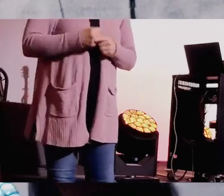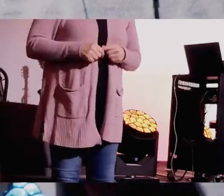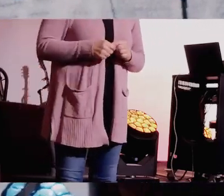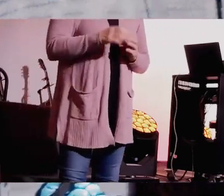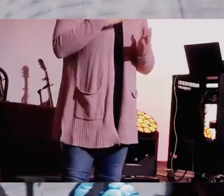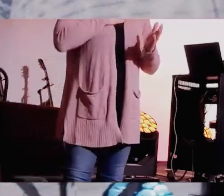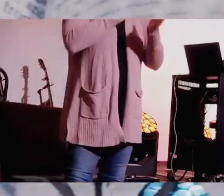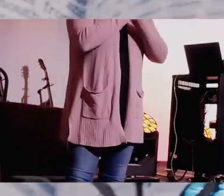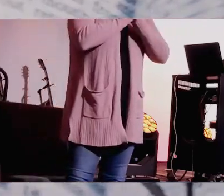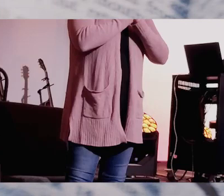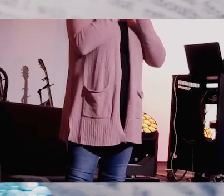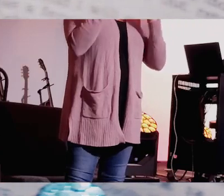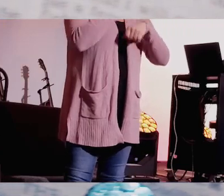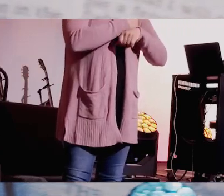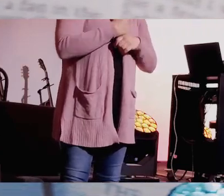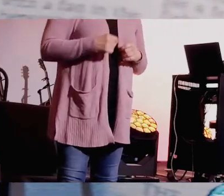So here's my prayer today.